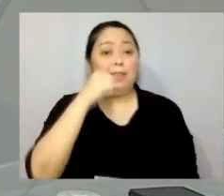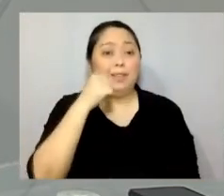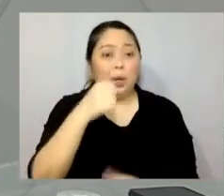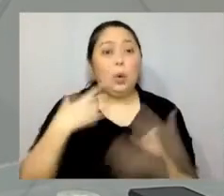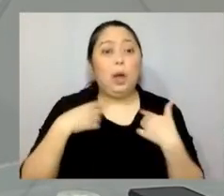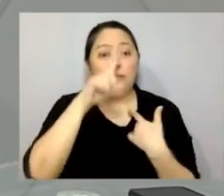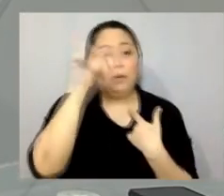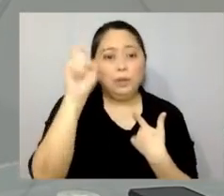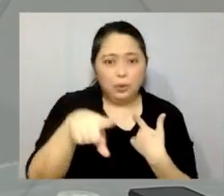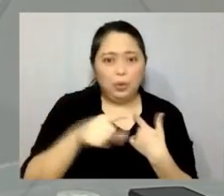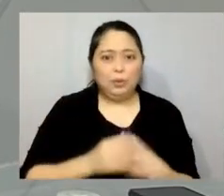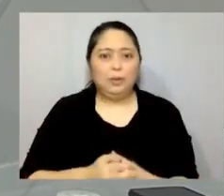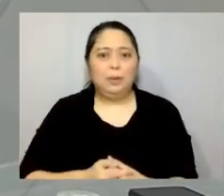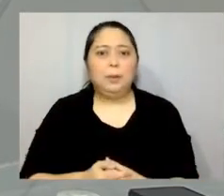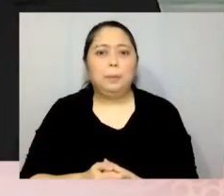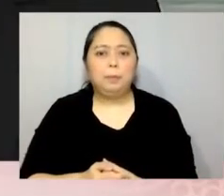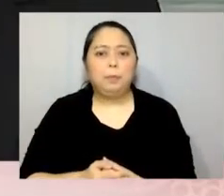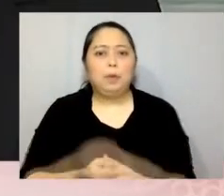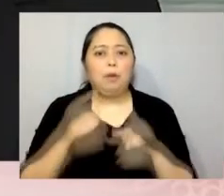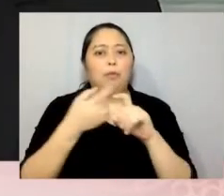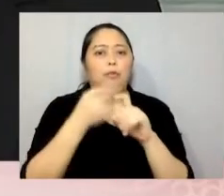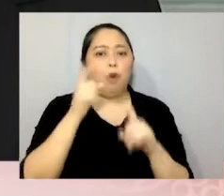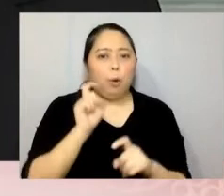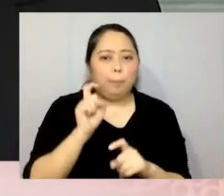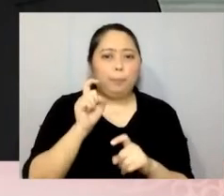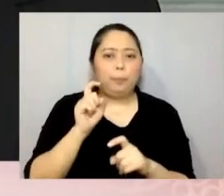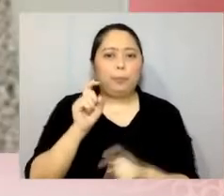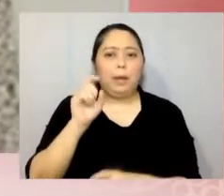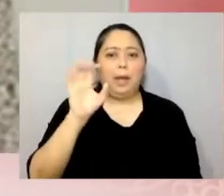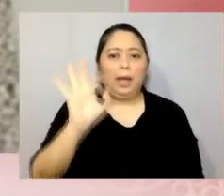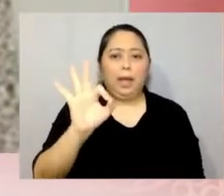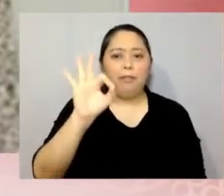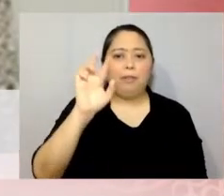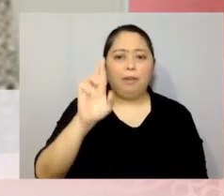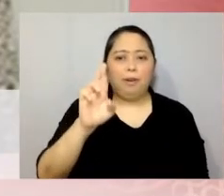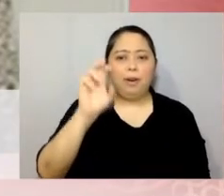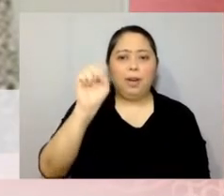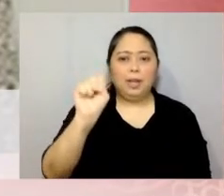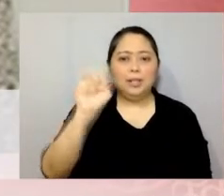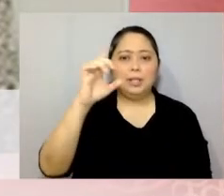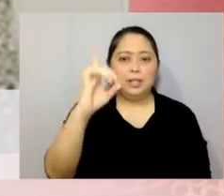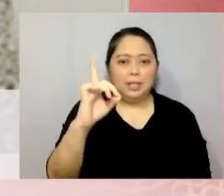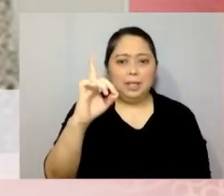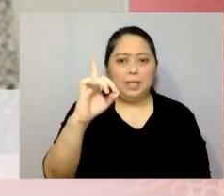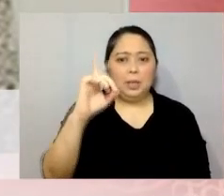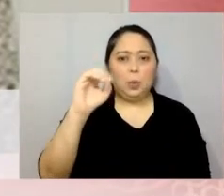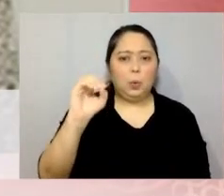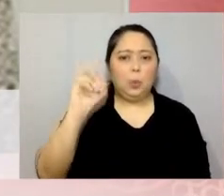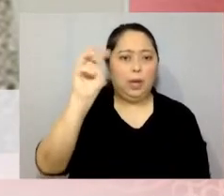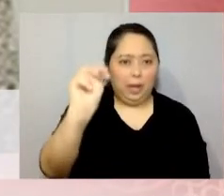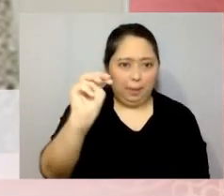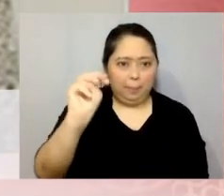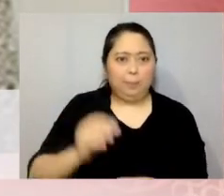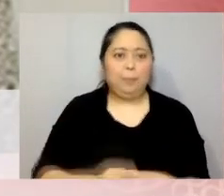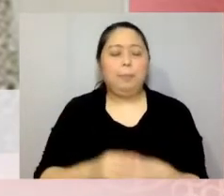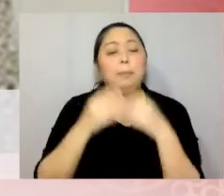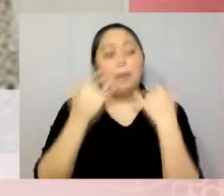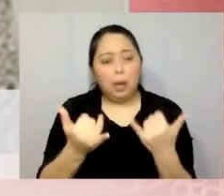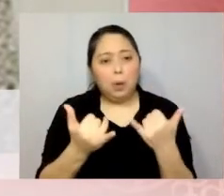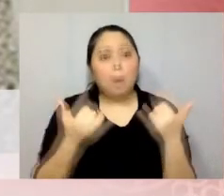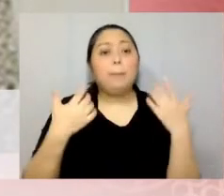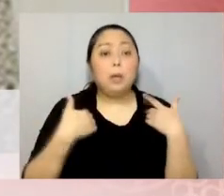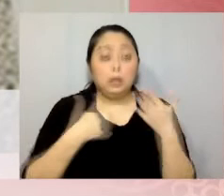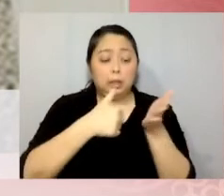Mintsupala. Ms. Ismael, your question, please. The 2022 national election and local elections